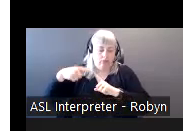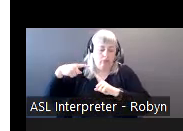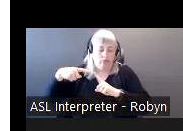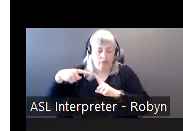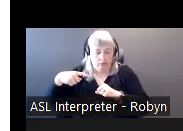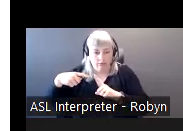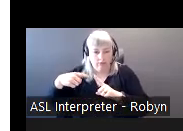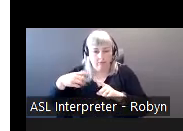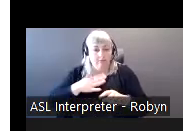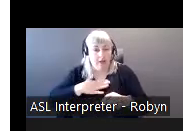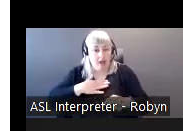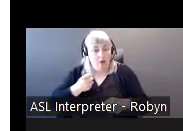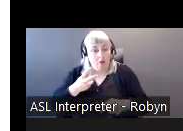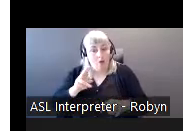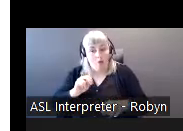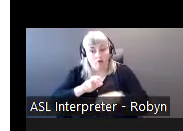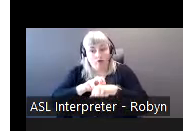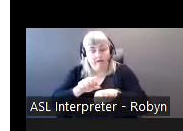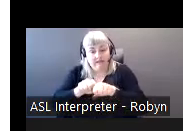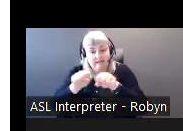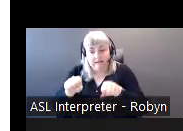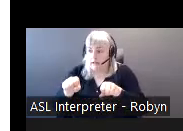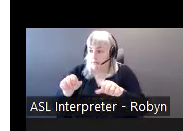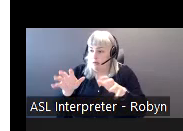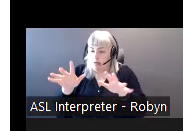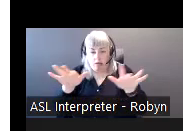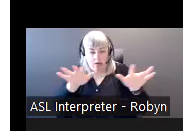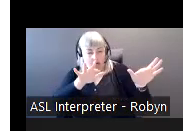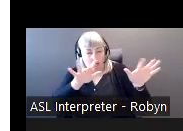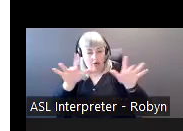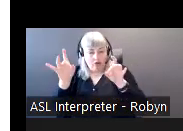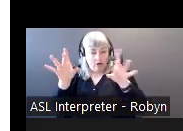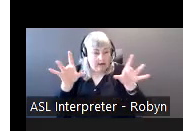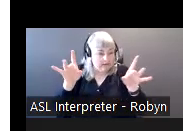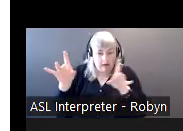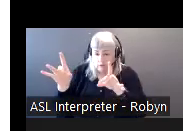thought all of these kind of crises around me were happening to me.